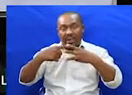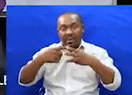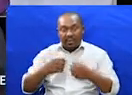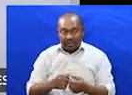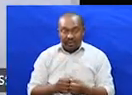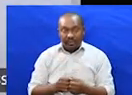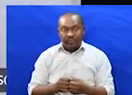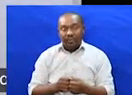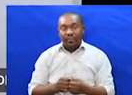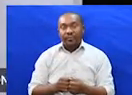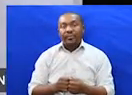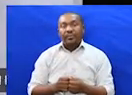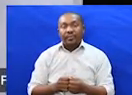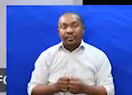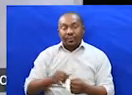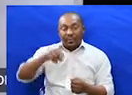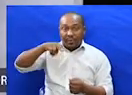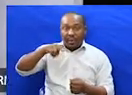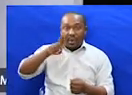it consists of three